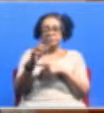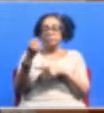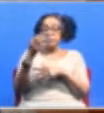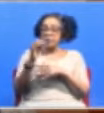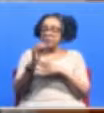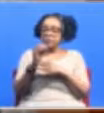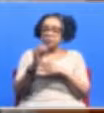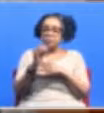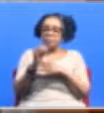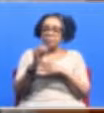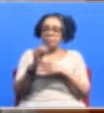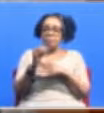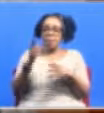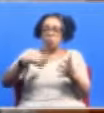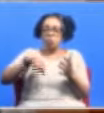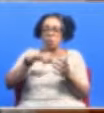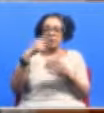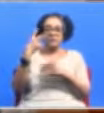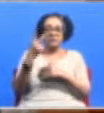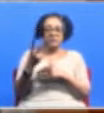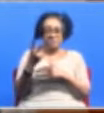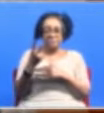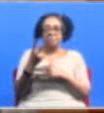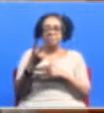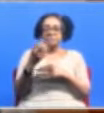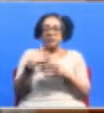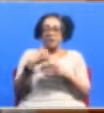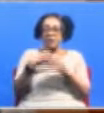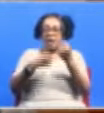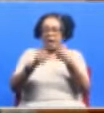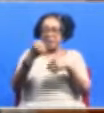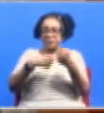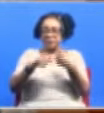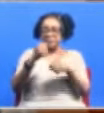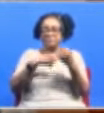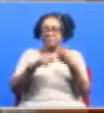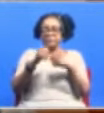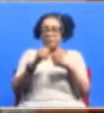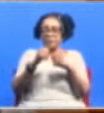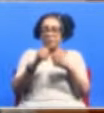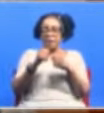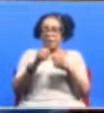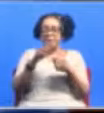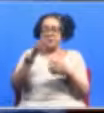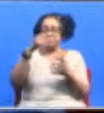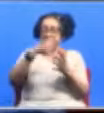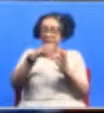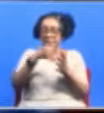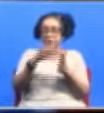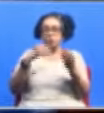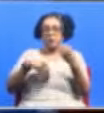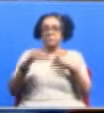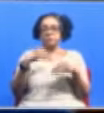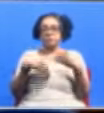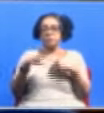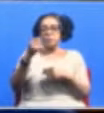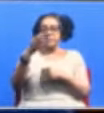We have seen the government as an active player, in corruption. But the corruption is, lawyers are involved, I will not